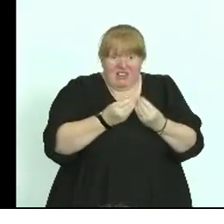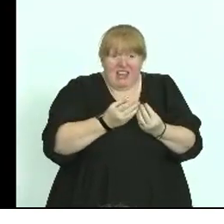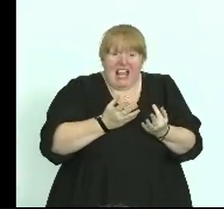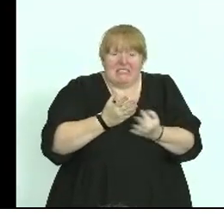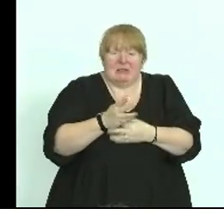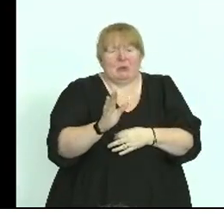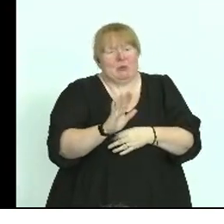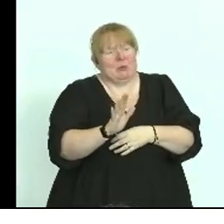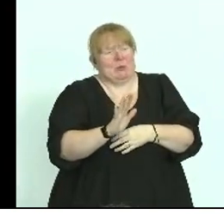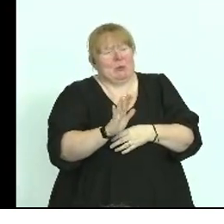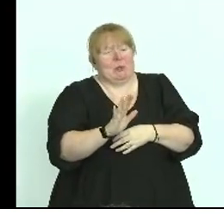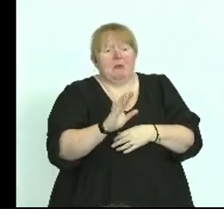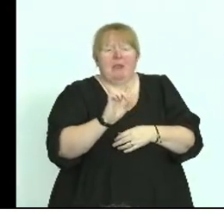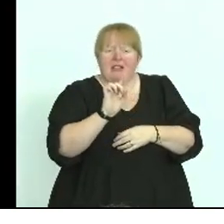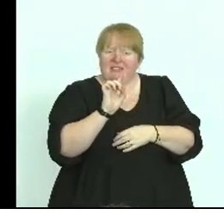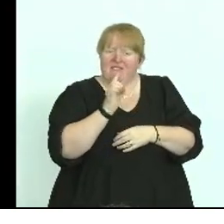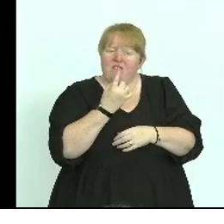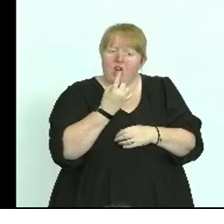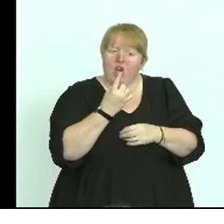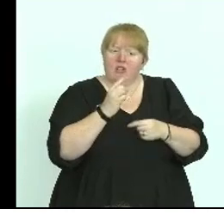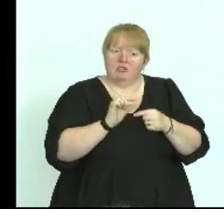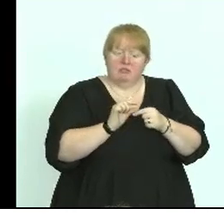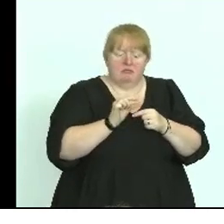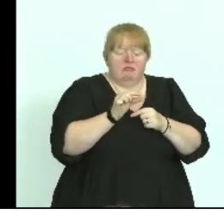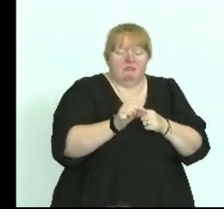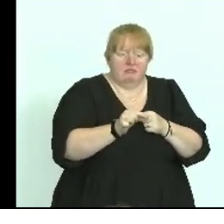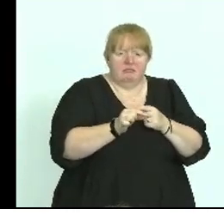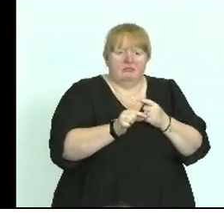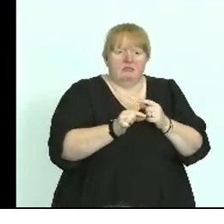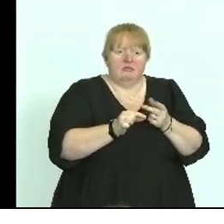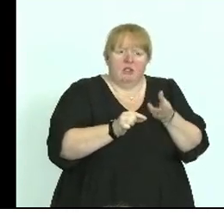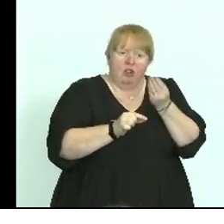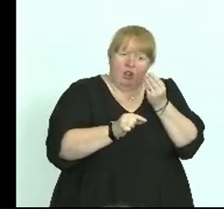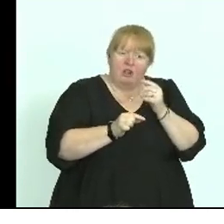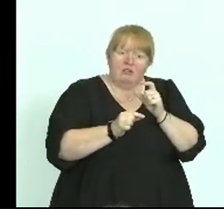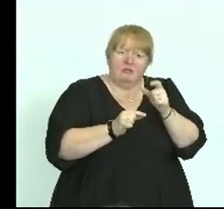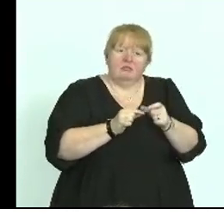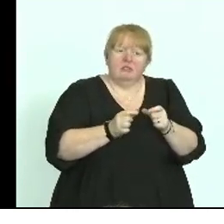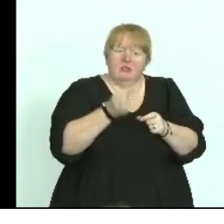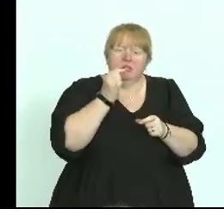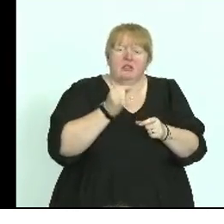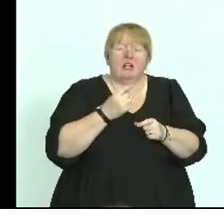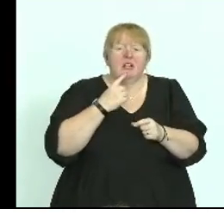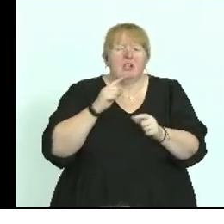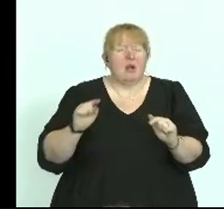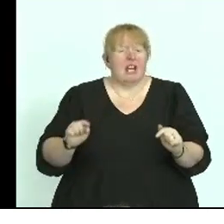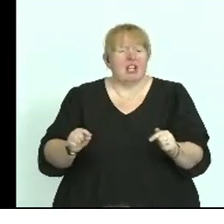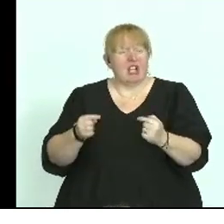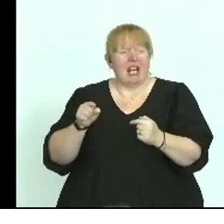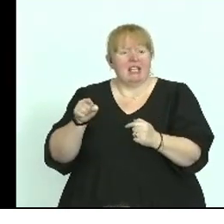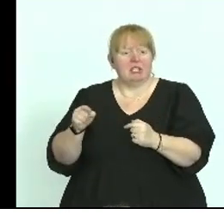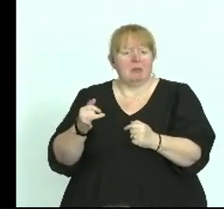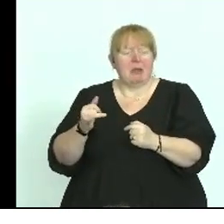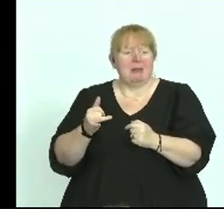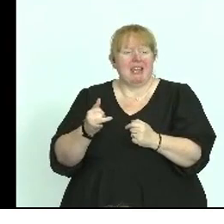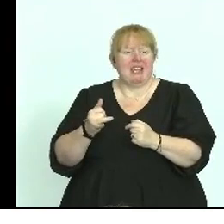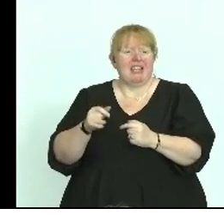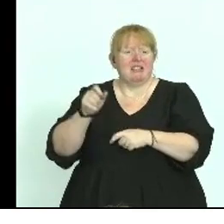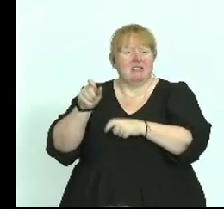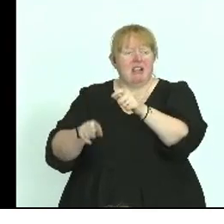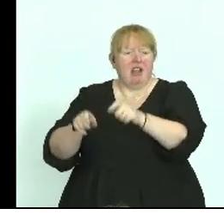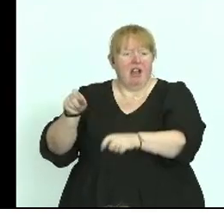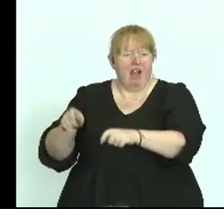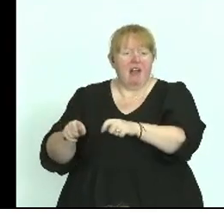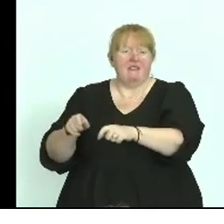right? But that's the first step. And so for us, a challenge is sometimes faculty who are new to this field